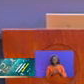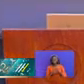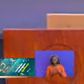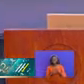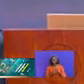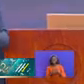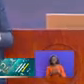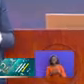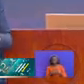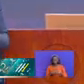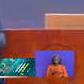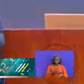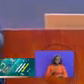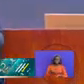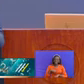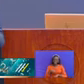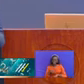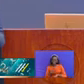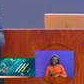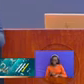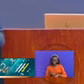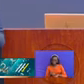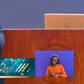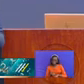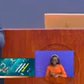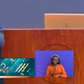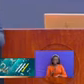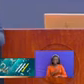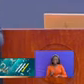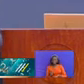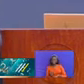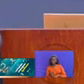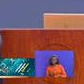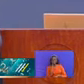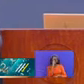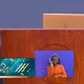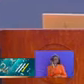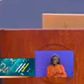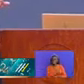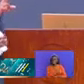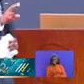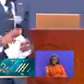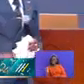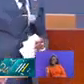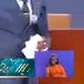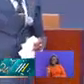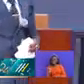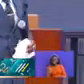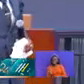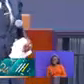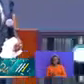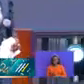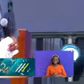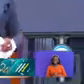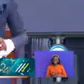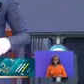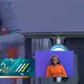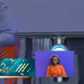clock and they were showing that the time was ending entering to the midnight hour and they acted as scene of